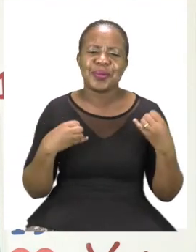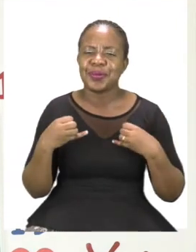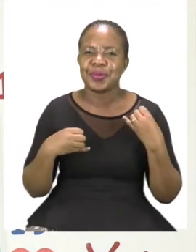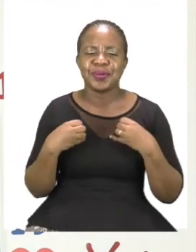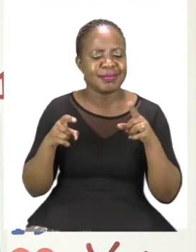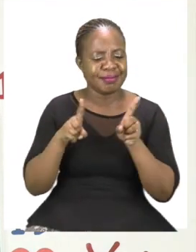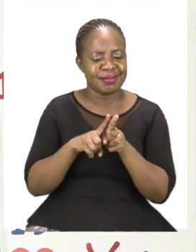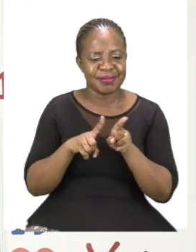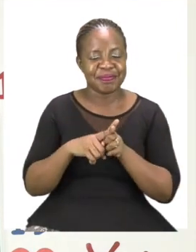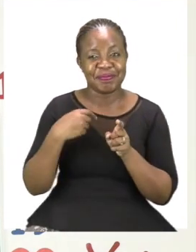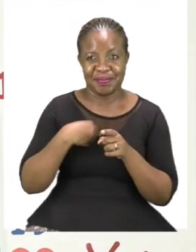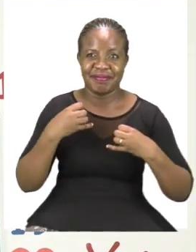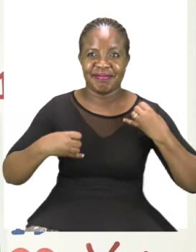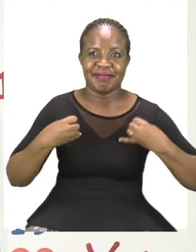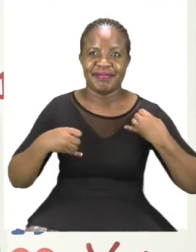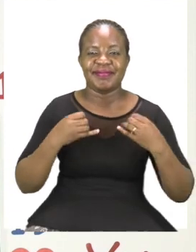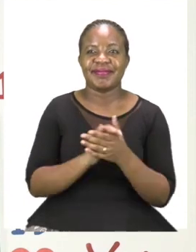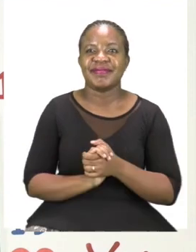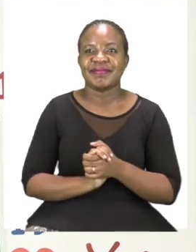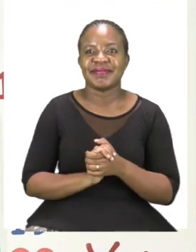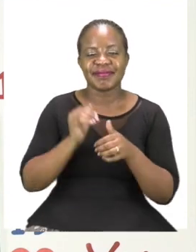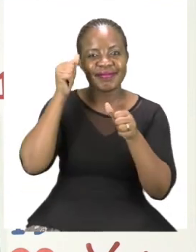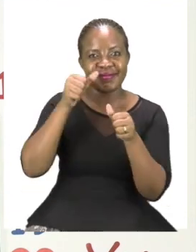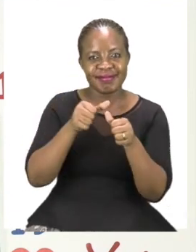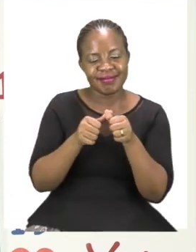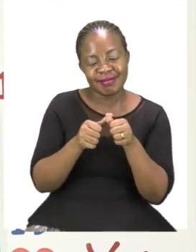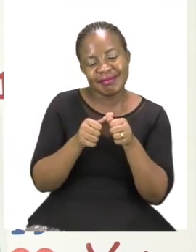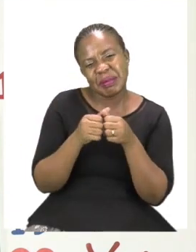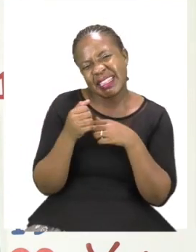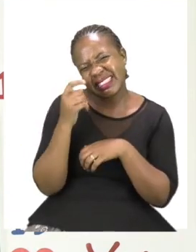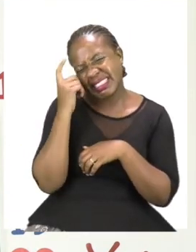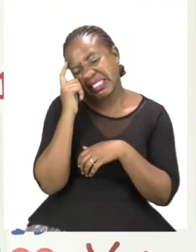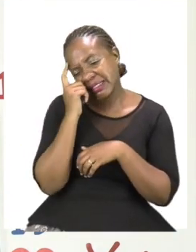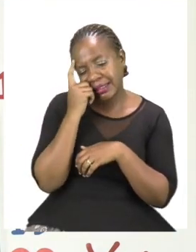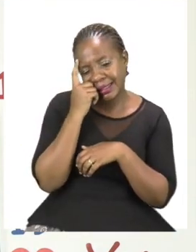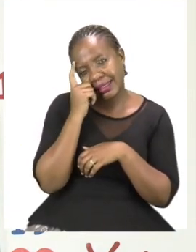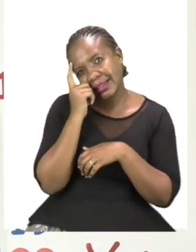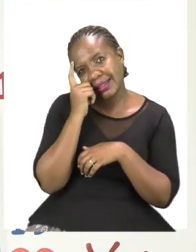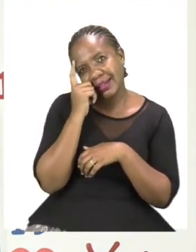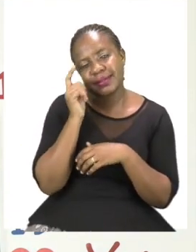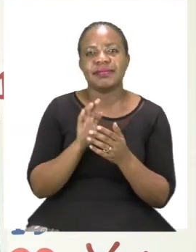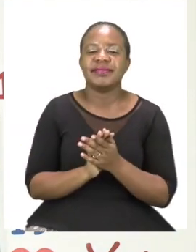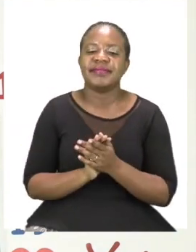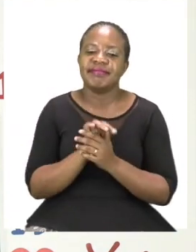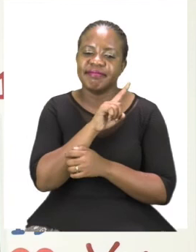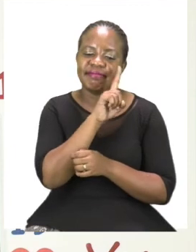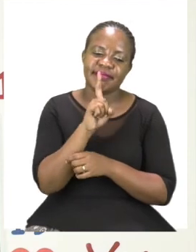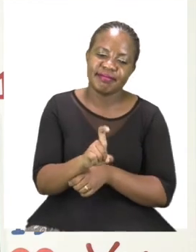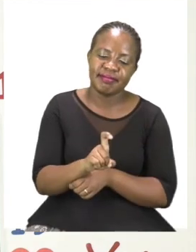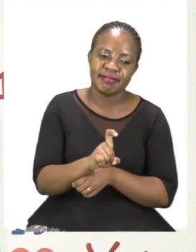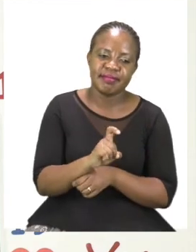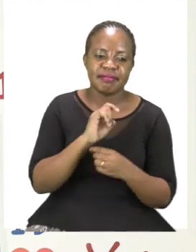I did. Remember, if you're not sure, you can always ask a friend or